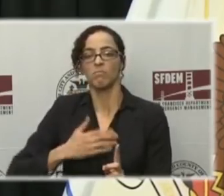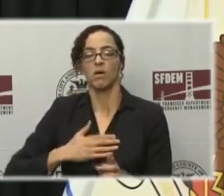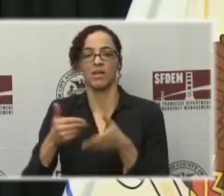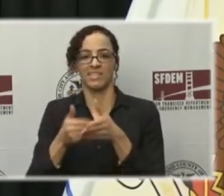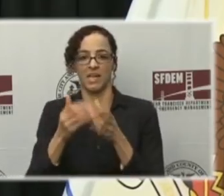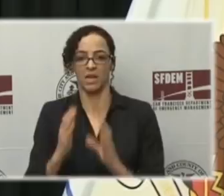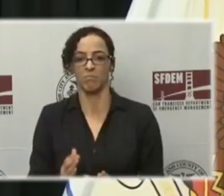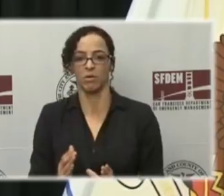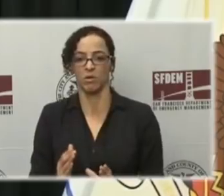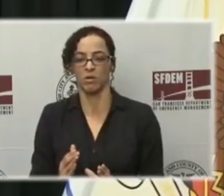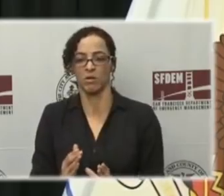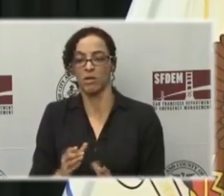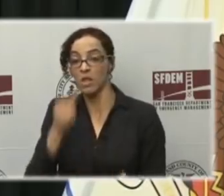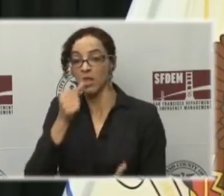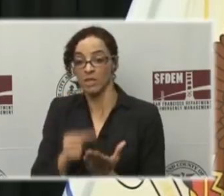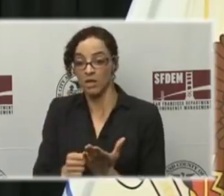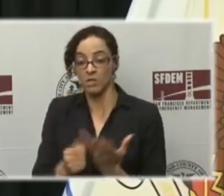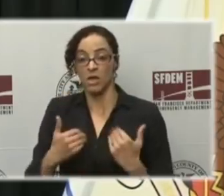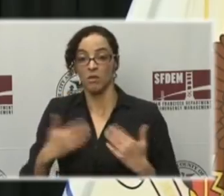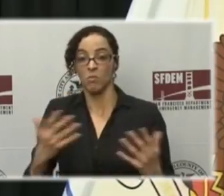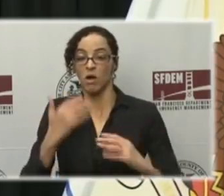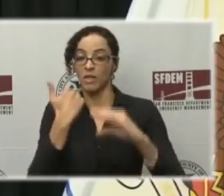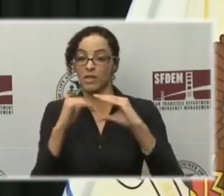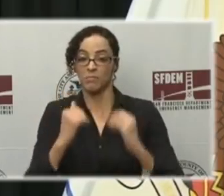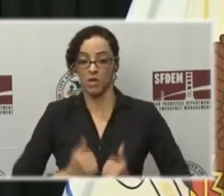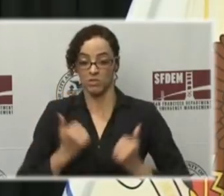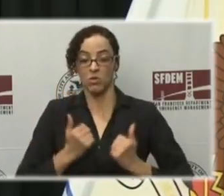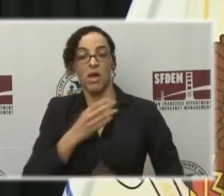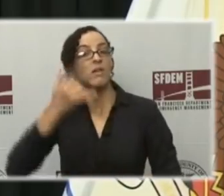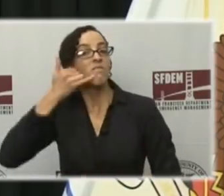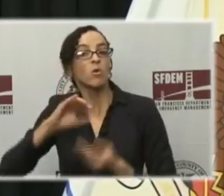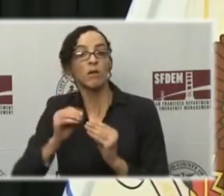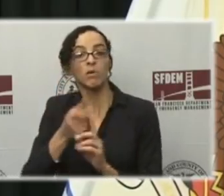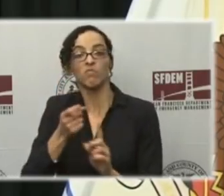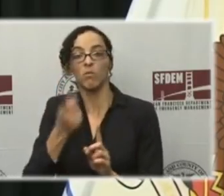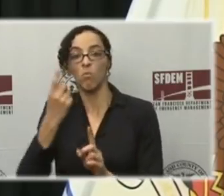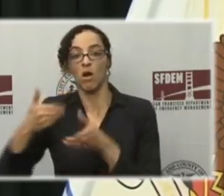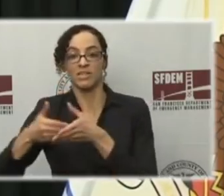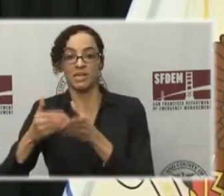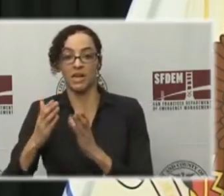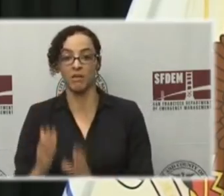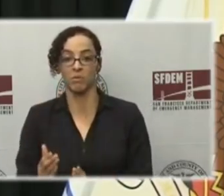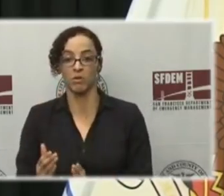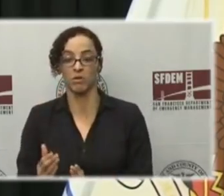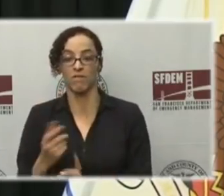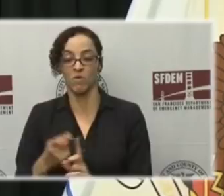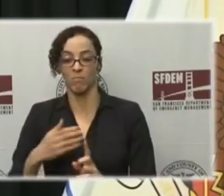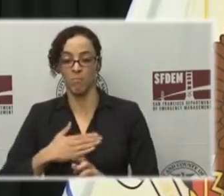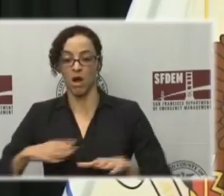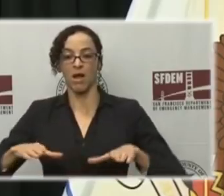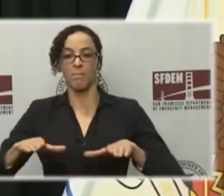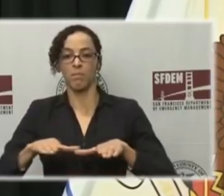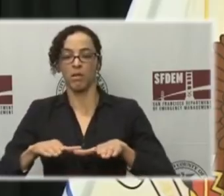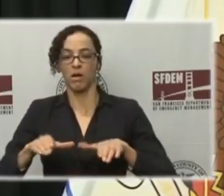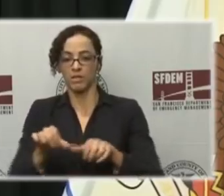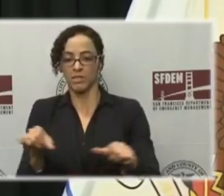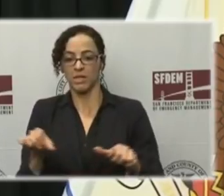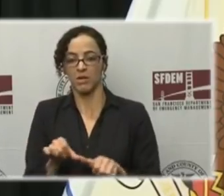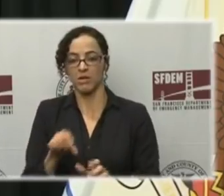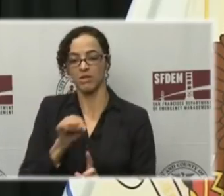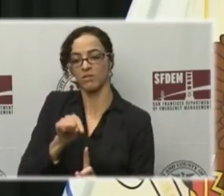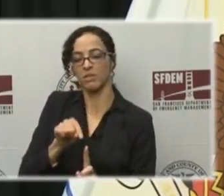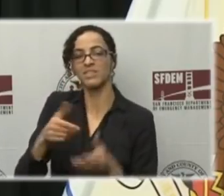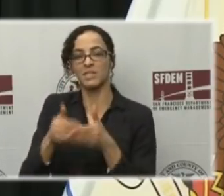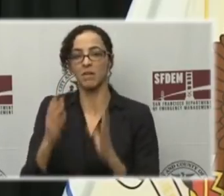address and the phone number of one of my neighbors on the block who said they were the block captain. So if I needed